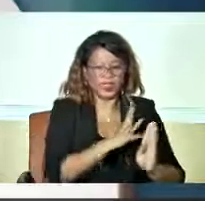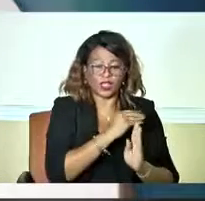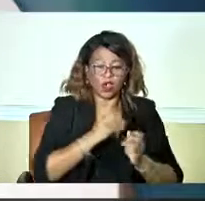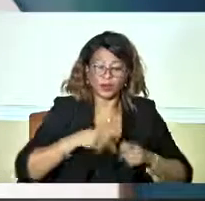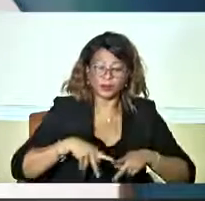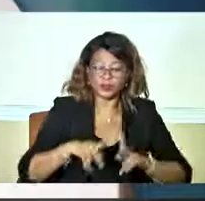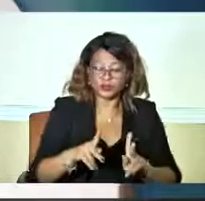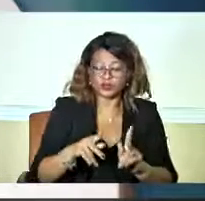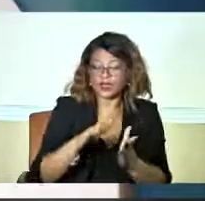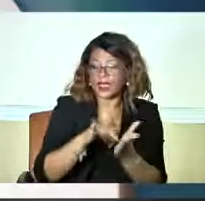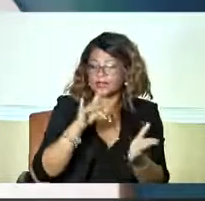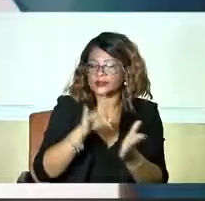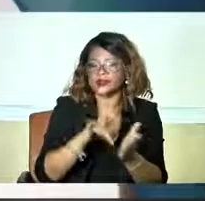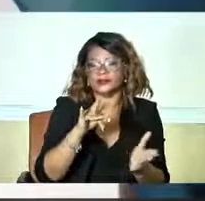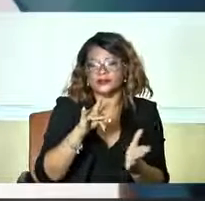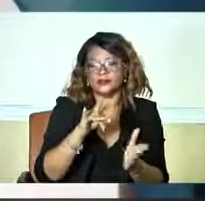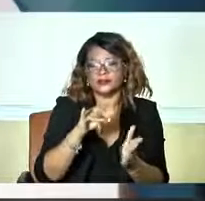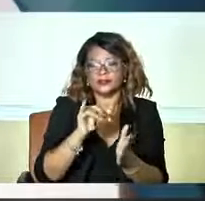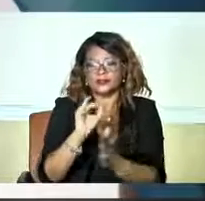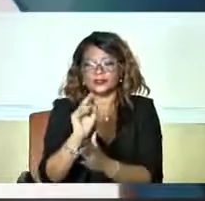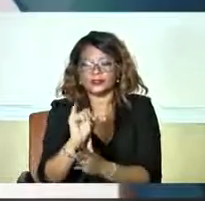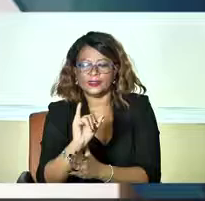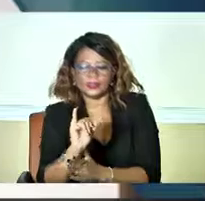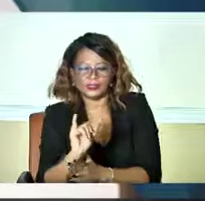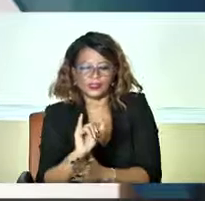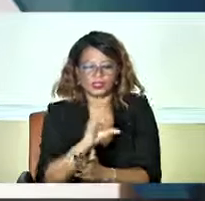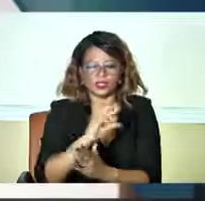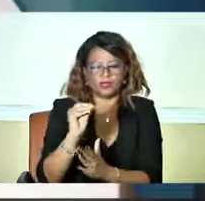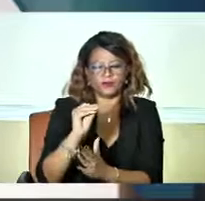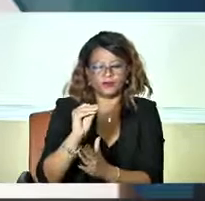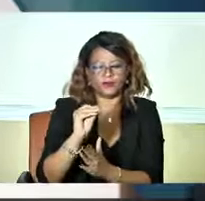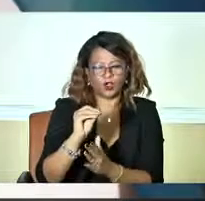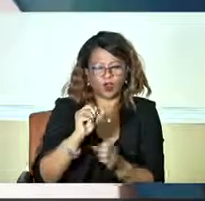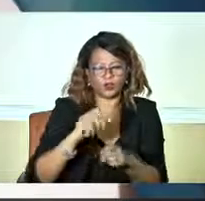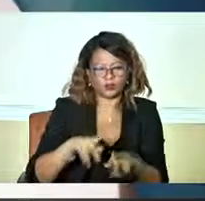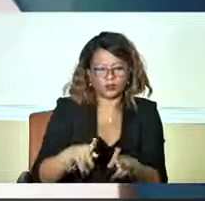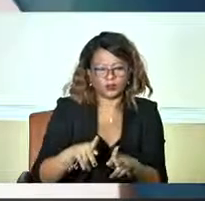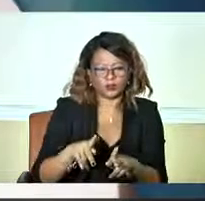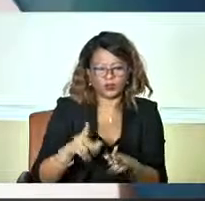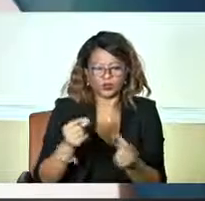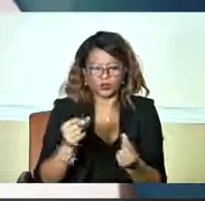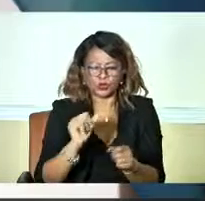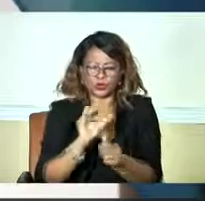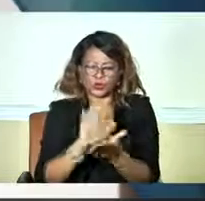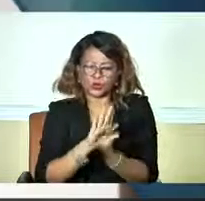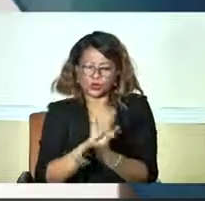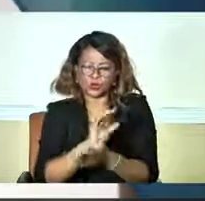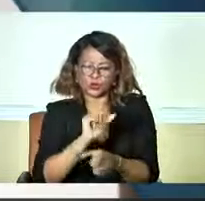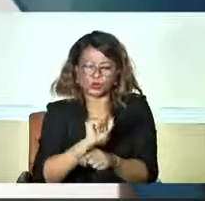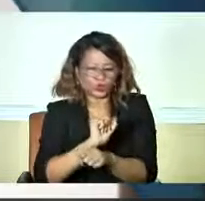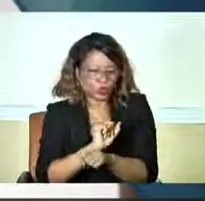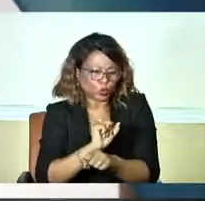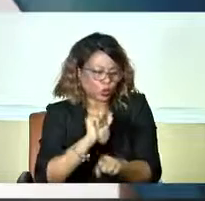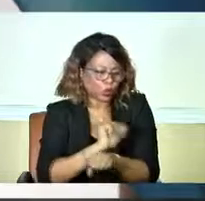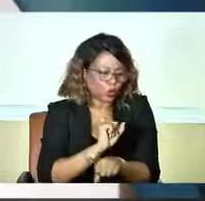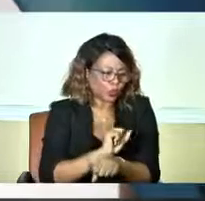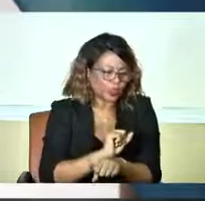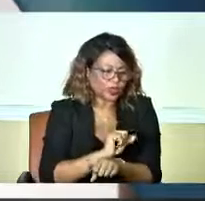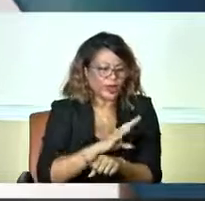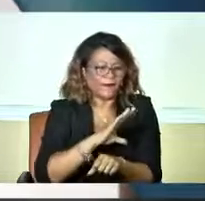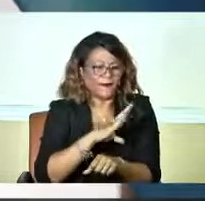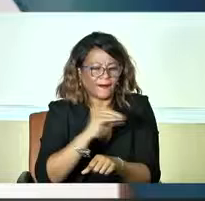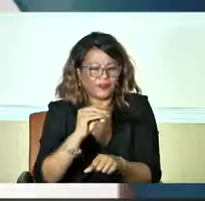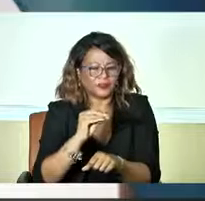to access the internet, to allow school children the opportunity to conduct their schoolwork and other social